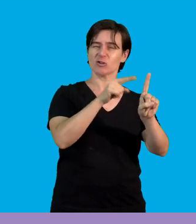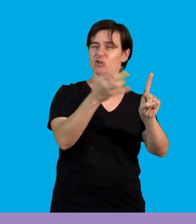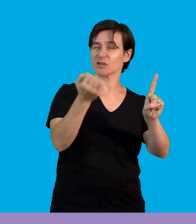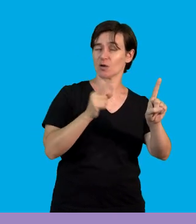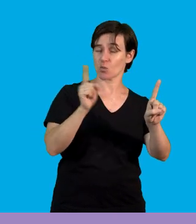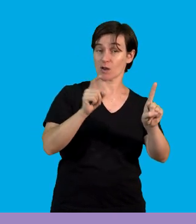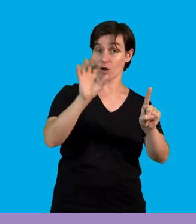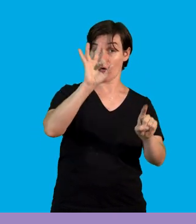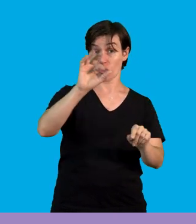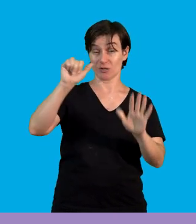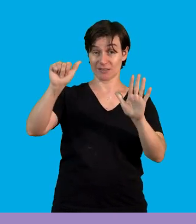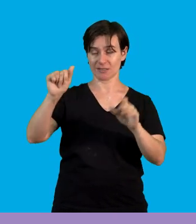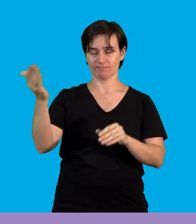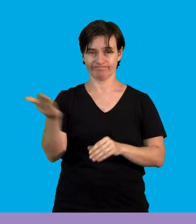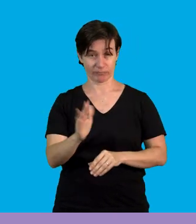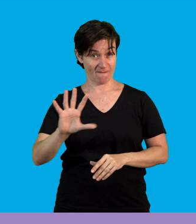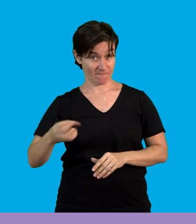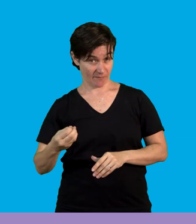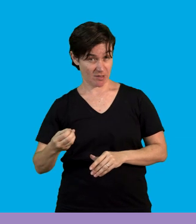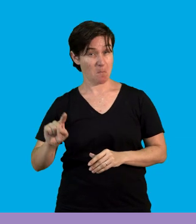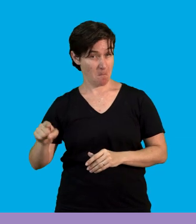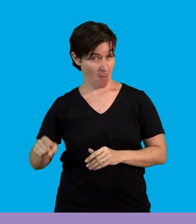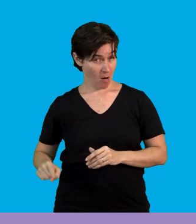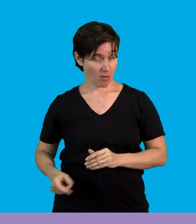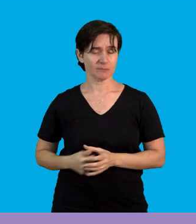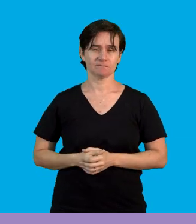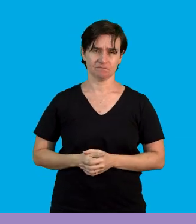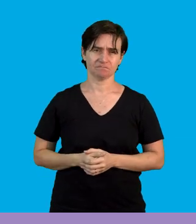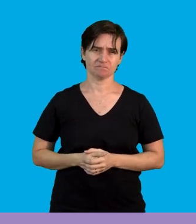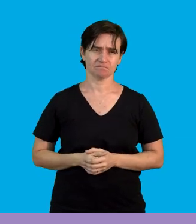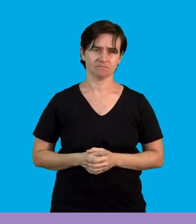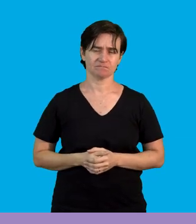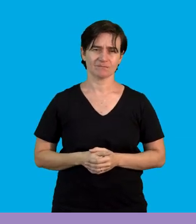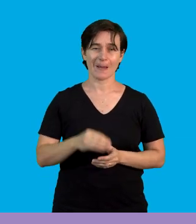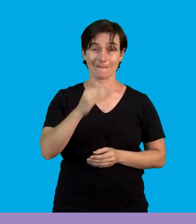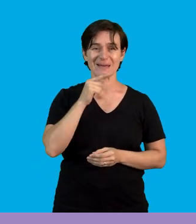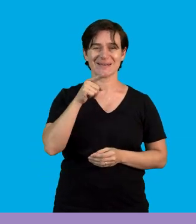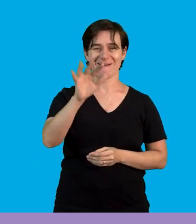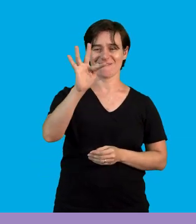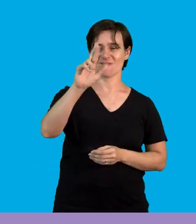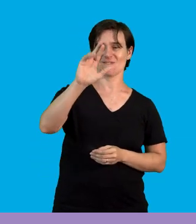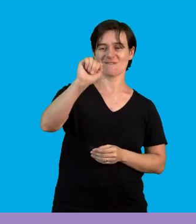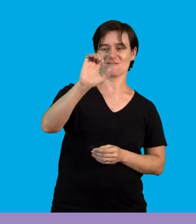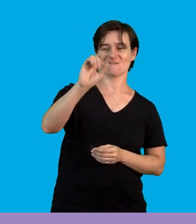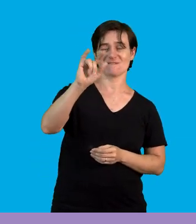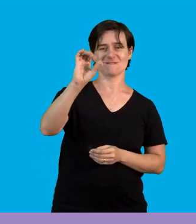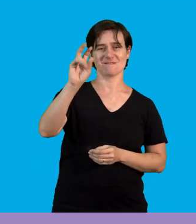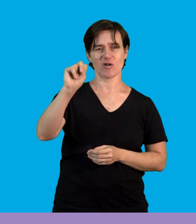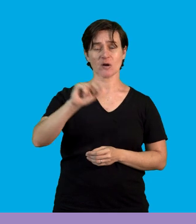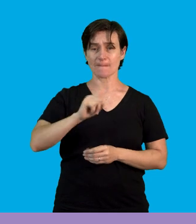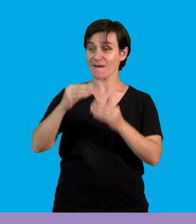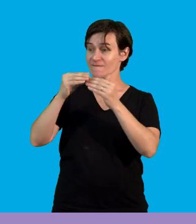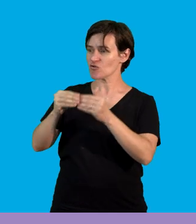is 36 divided by 50, which means it's a fraction. The